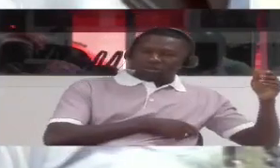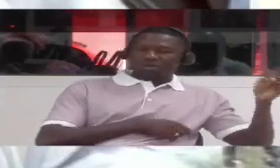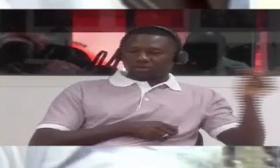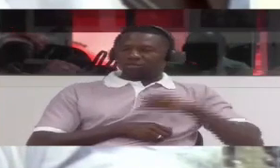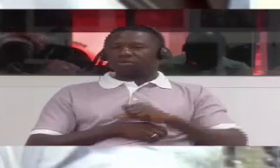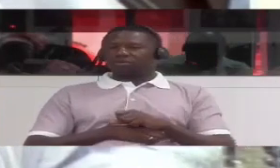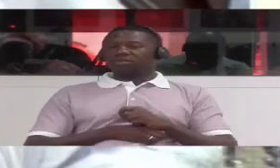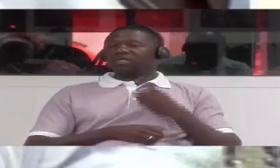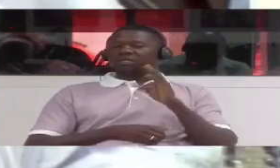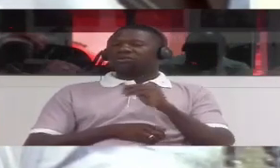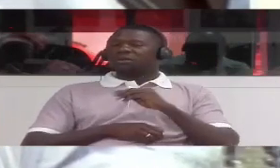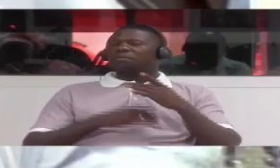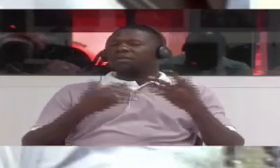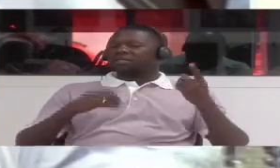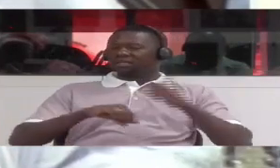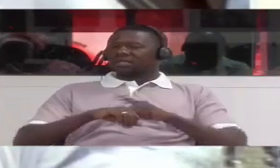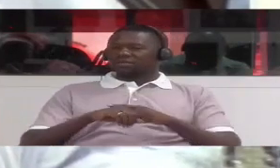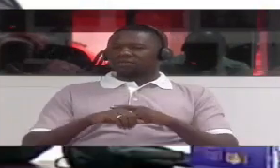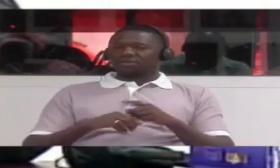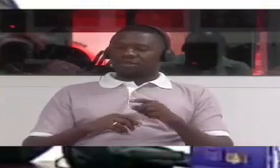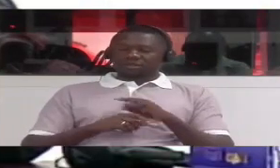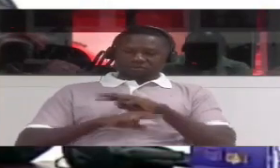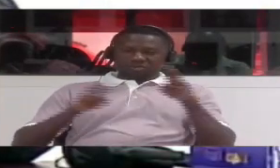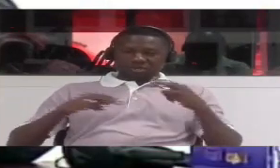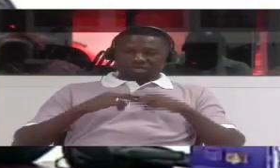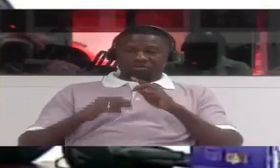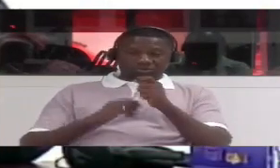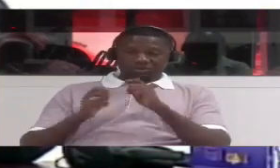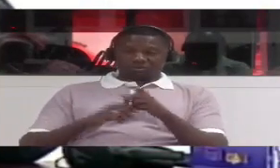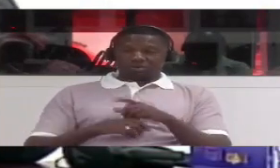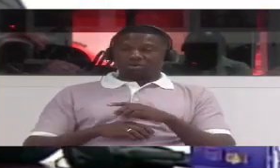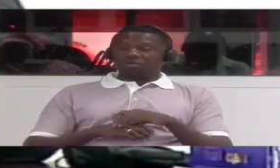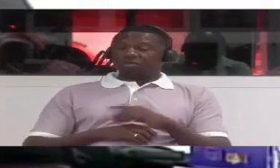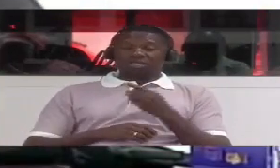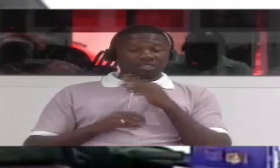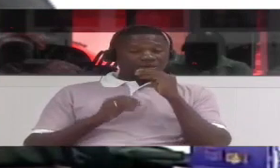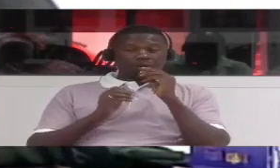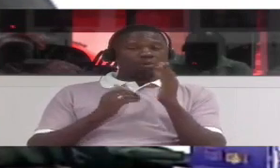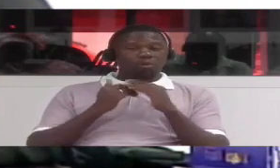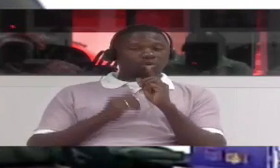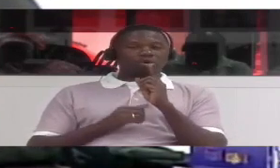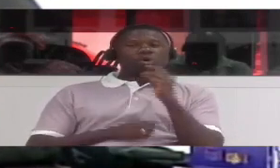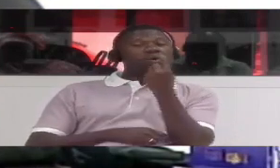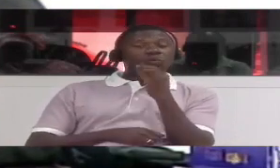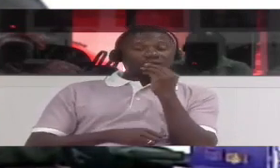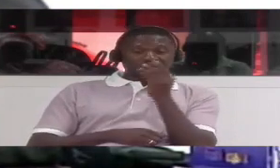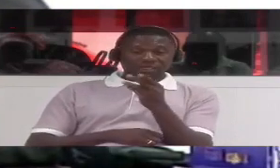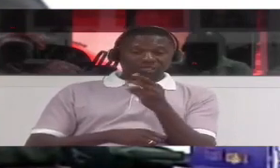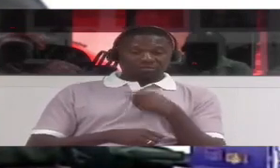parade. He didn't say much. All what he said was, "I told you, this guy should be killed. Otherwise, he wouldn't say